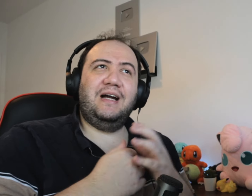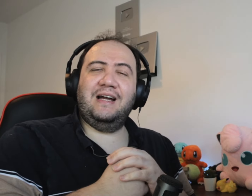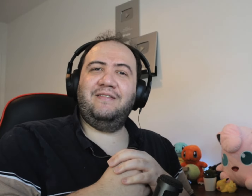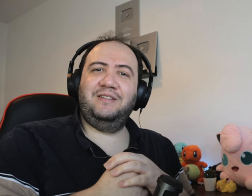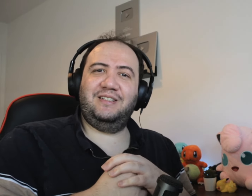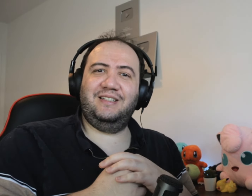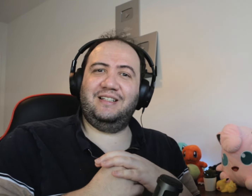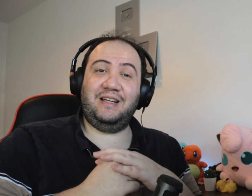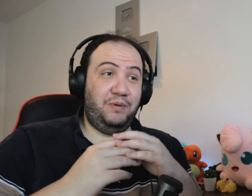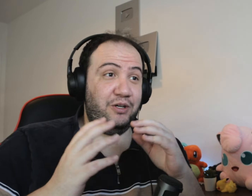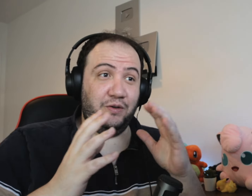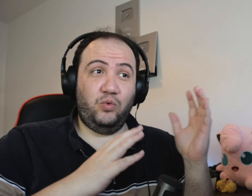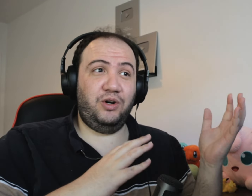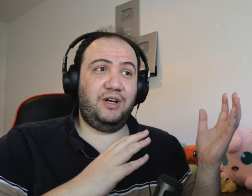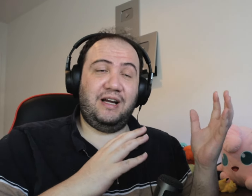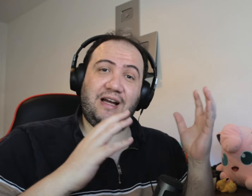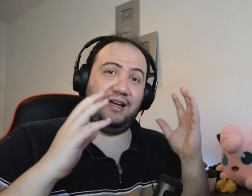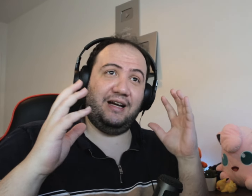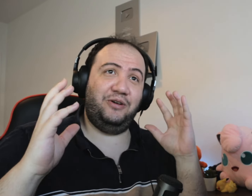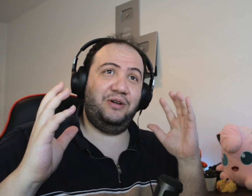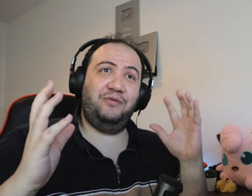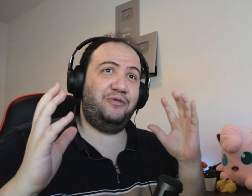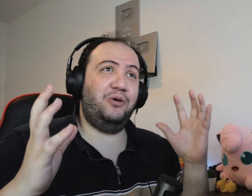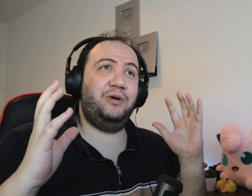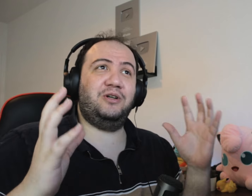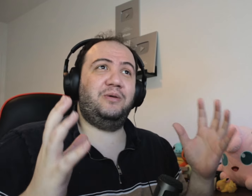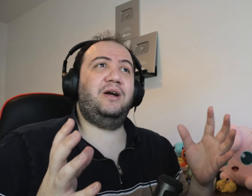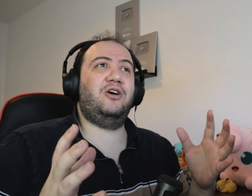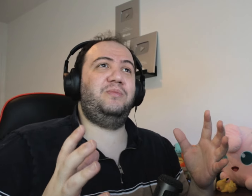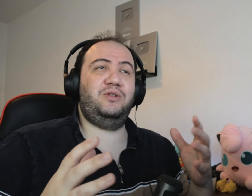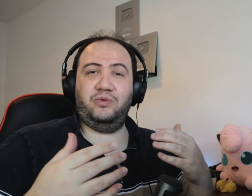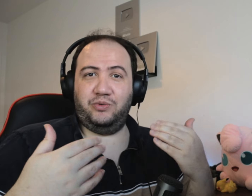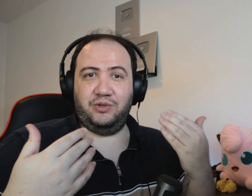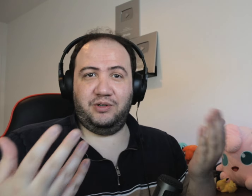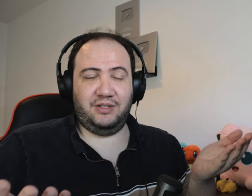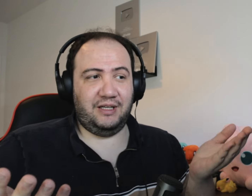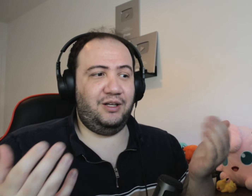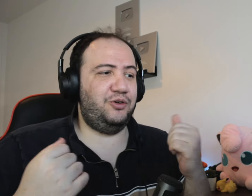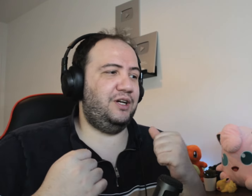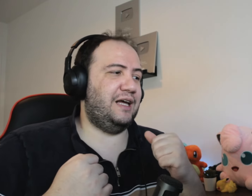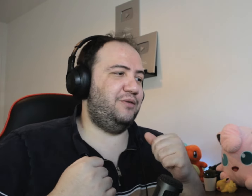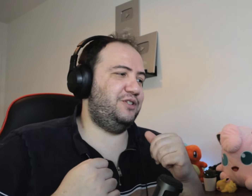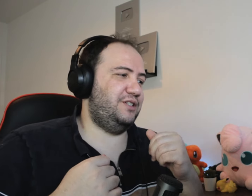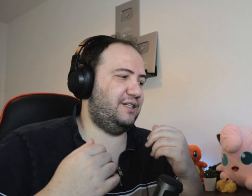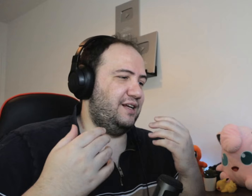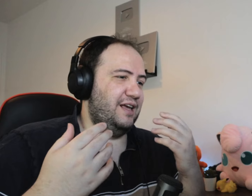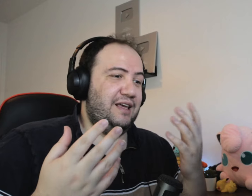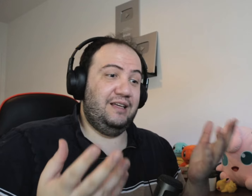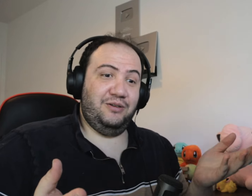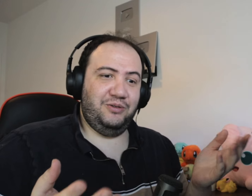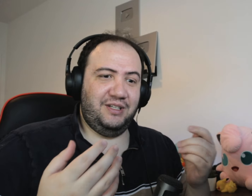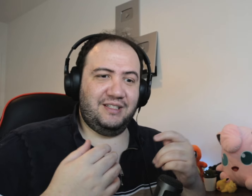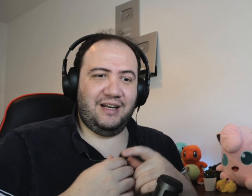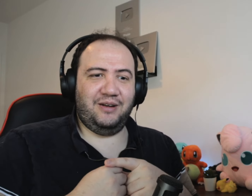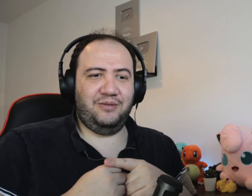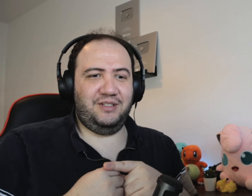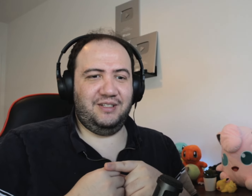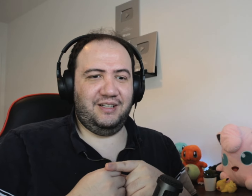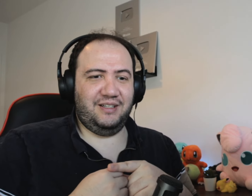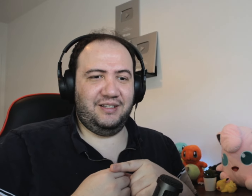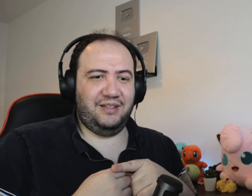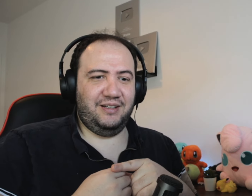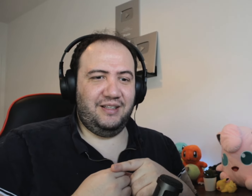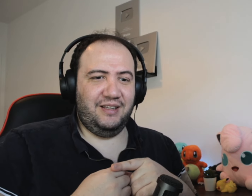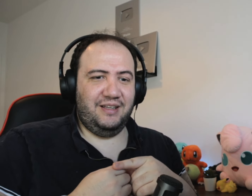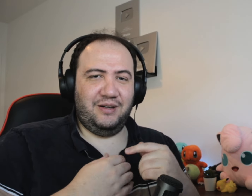I haven't Like Because of work I couldn't focus on my hobbies Which were like learning languages And Including sign language